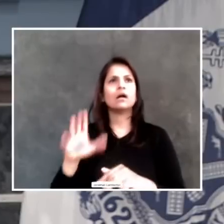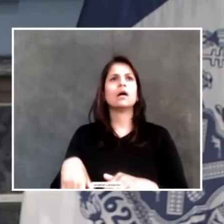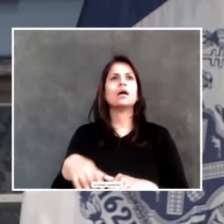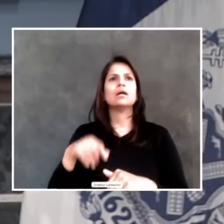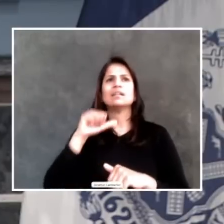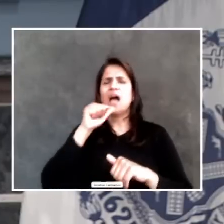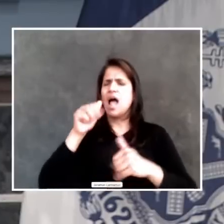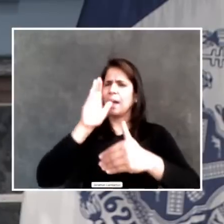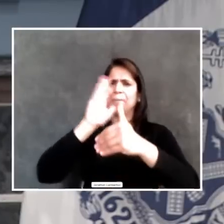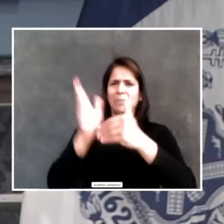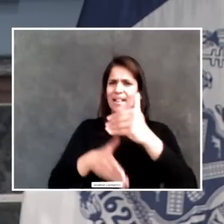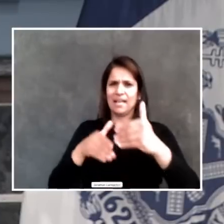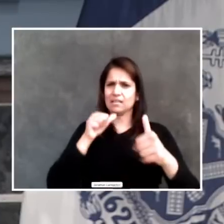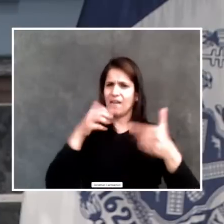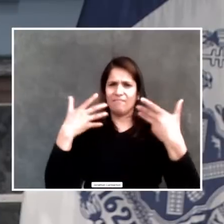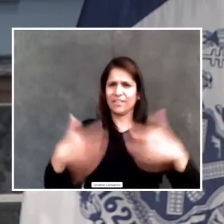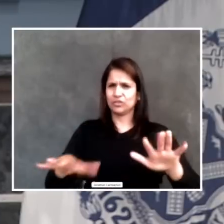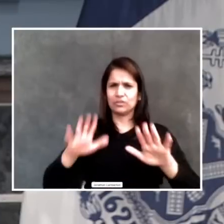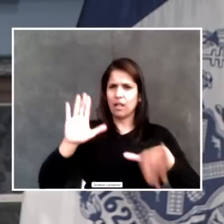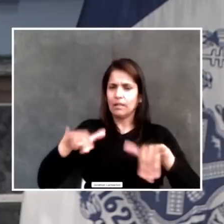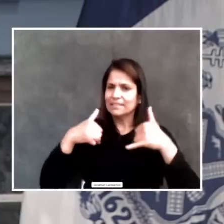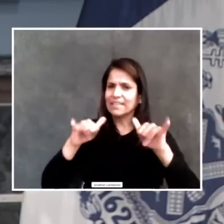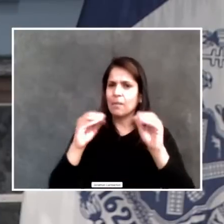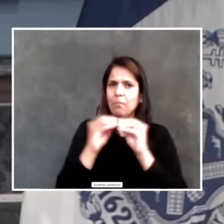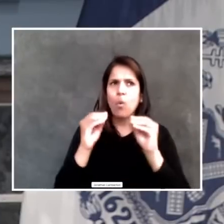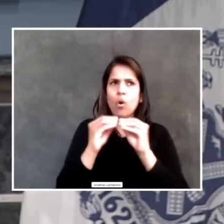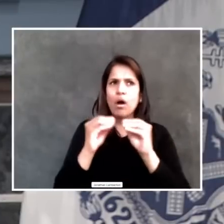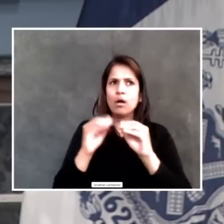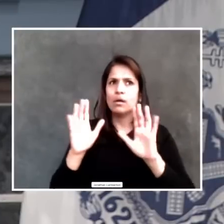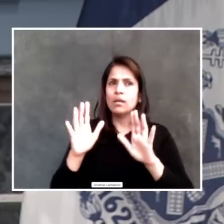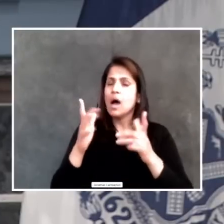Okay. Next, we have Aaron from Politico.